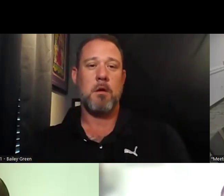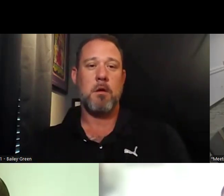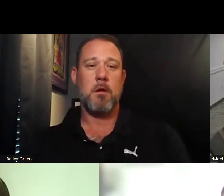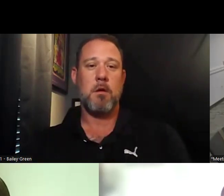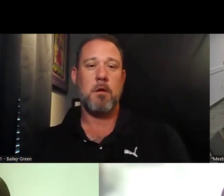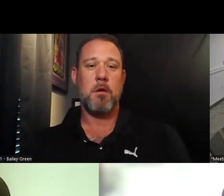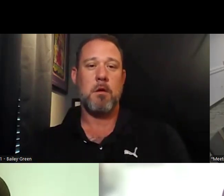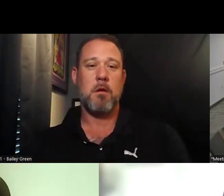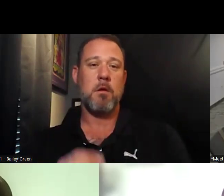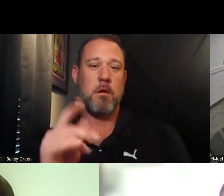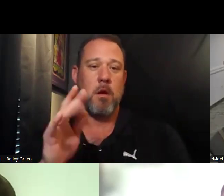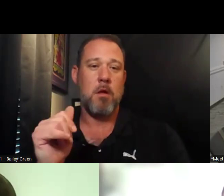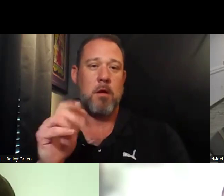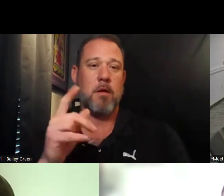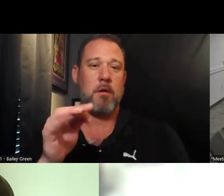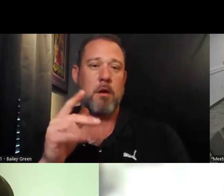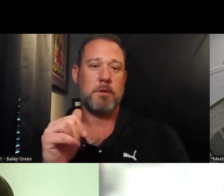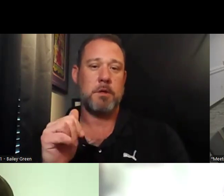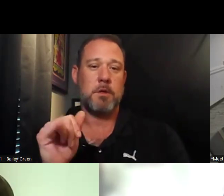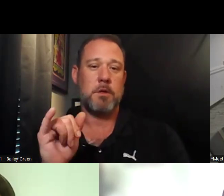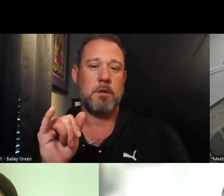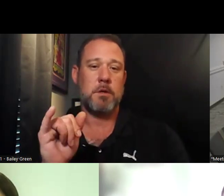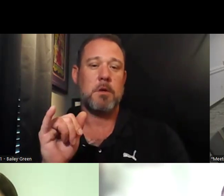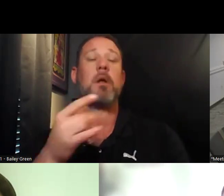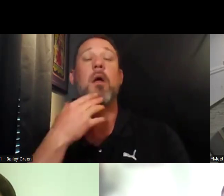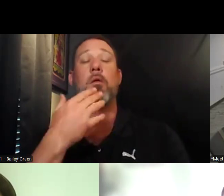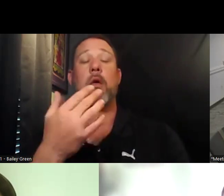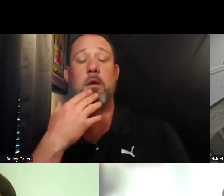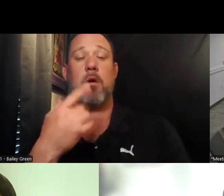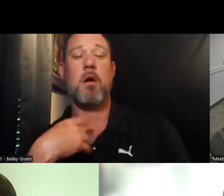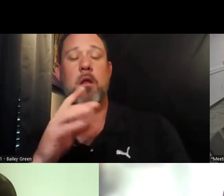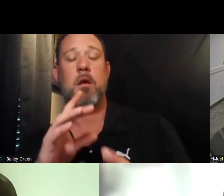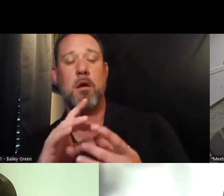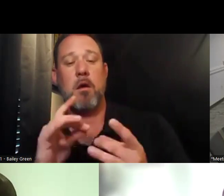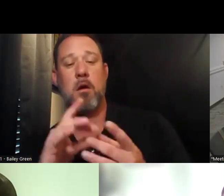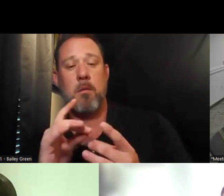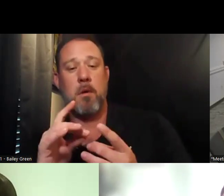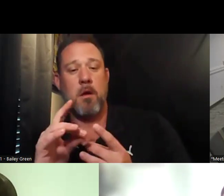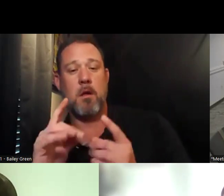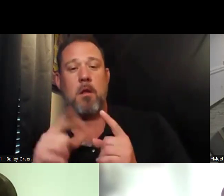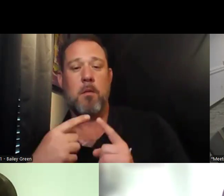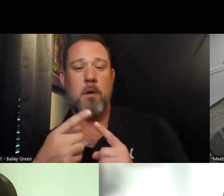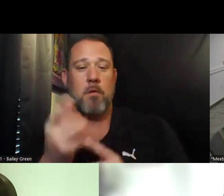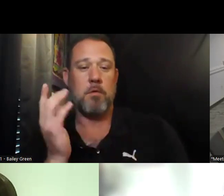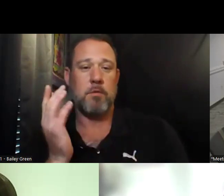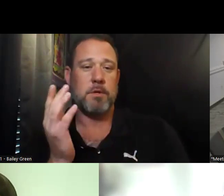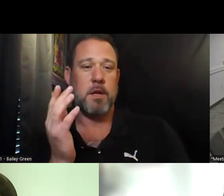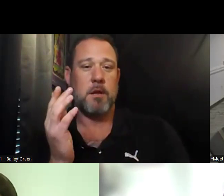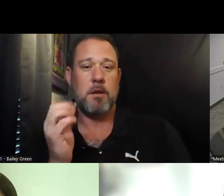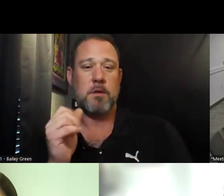Carla, and then Dr. Kazi. Yeah, thank you. I had a commentary also about what was just presented, Stephanie.